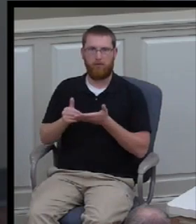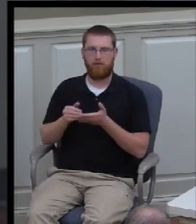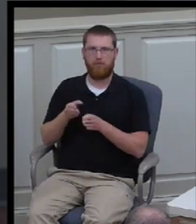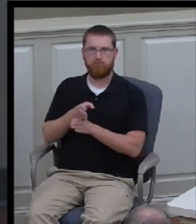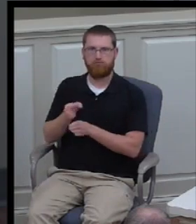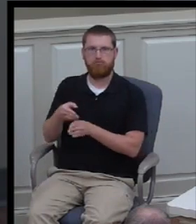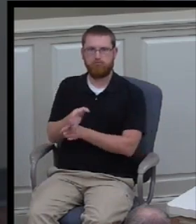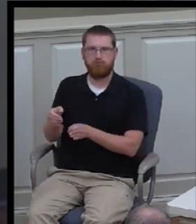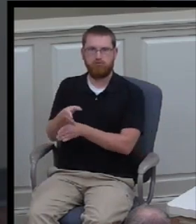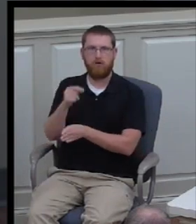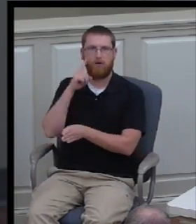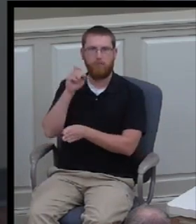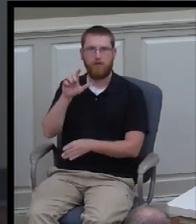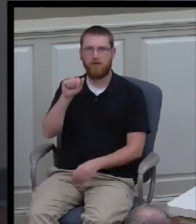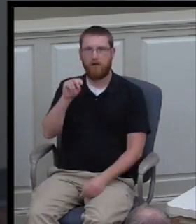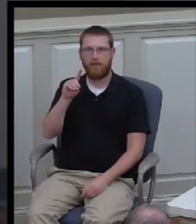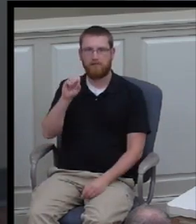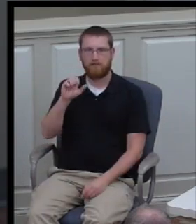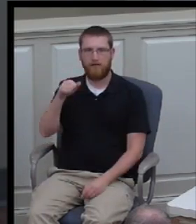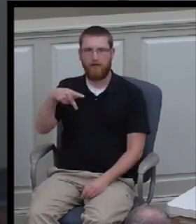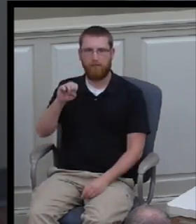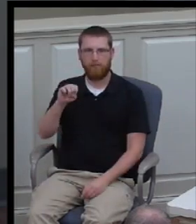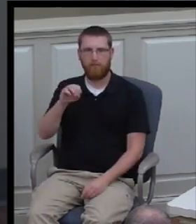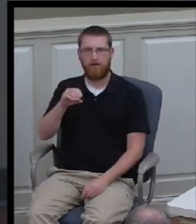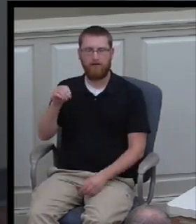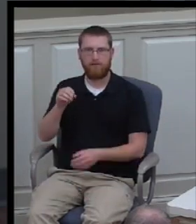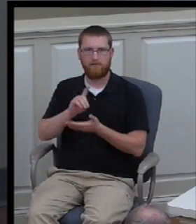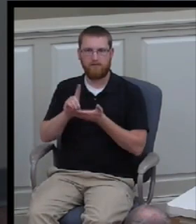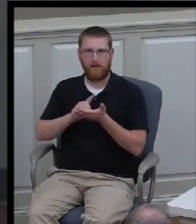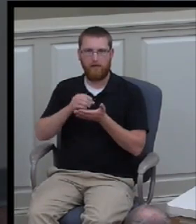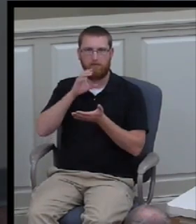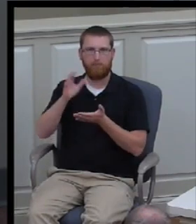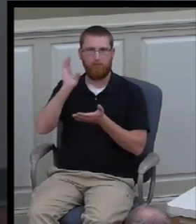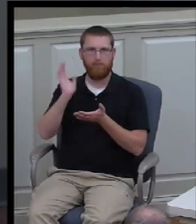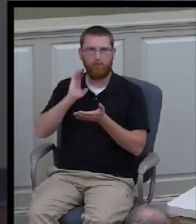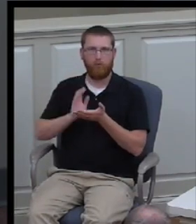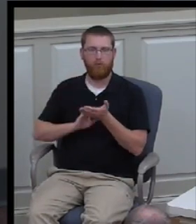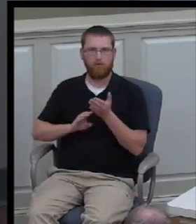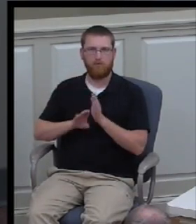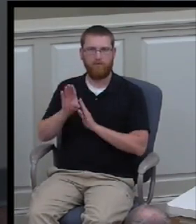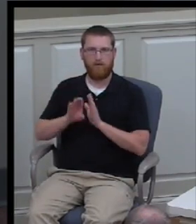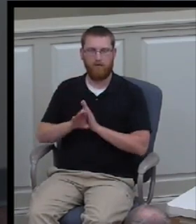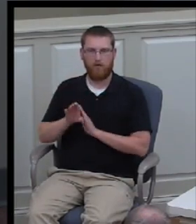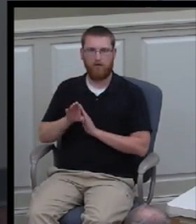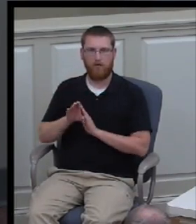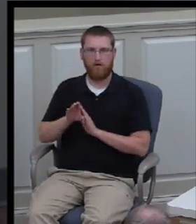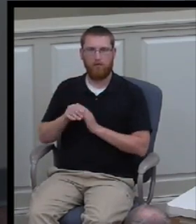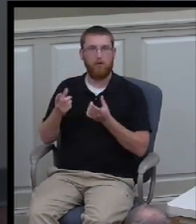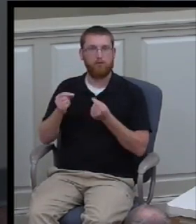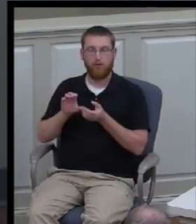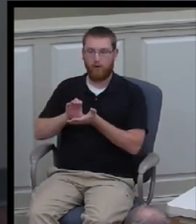obscured by the landscaping and planning back when it was designed and drawn up. So when they got in there, they did